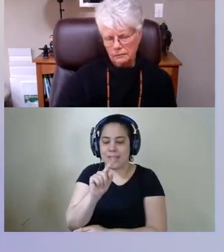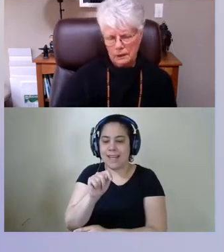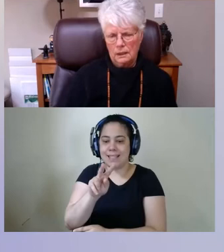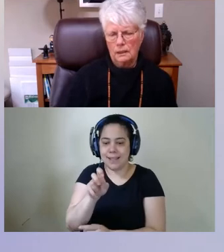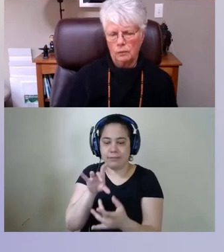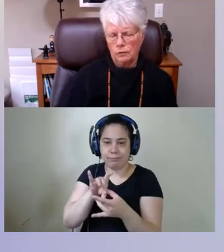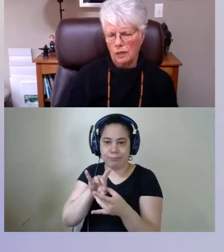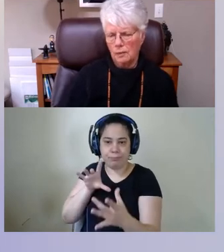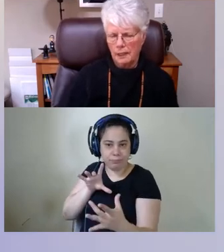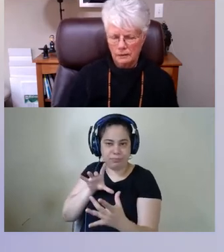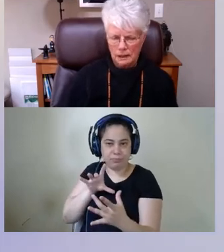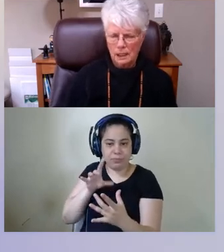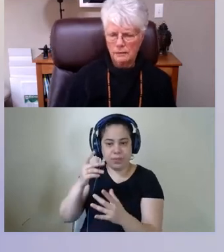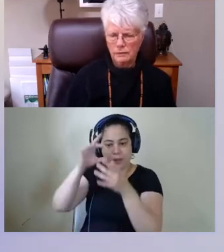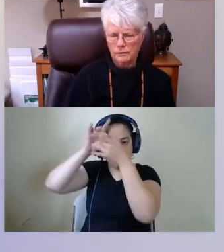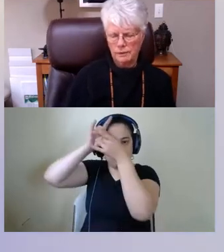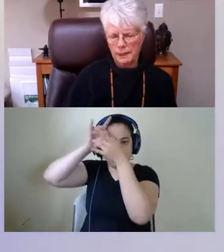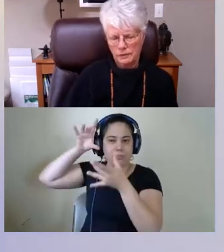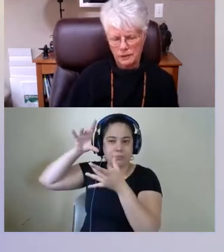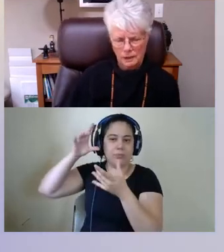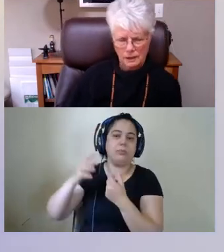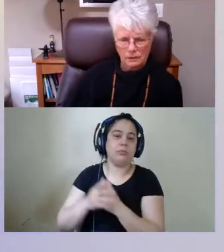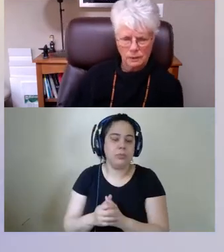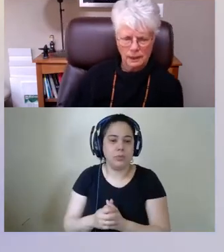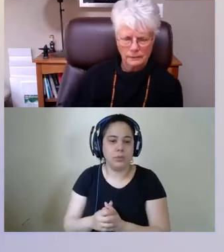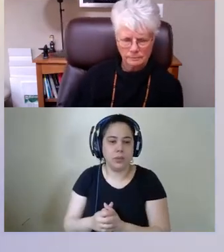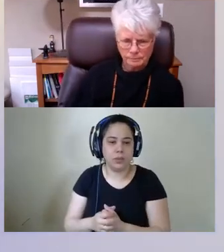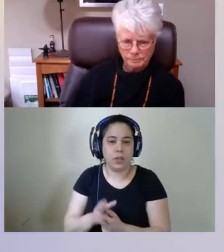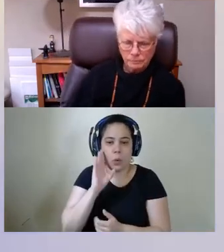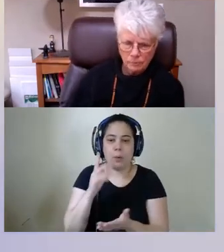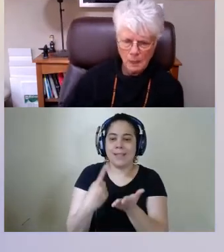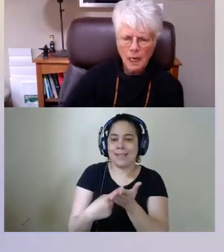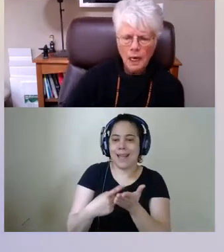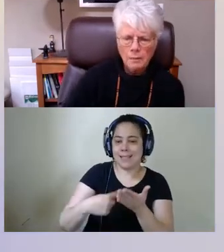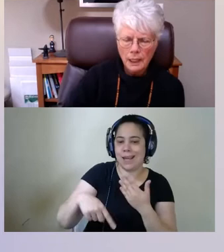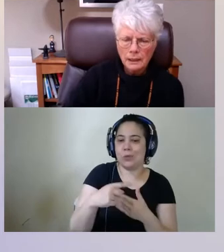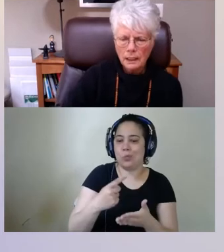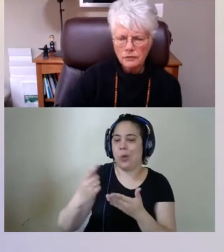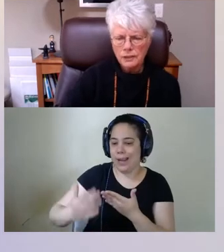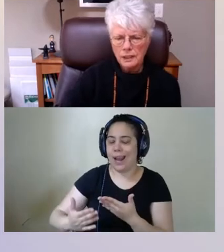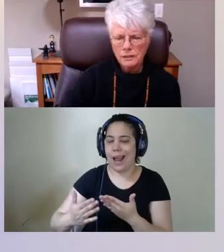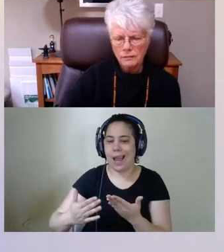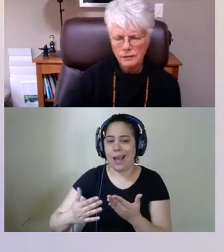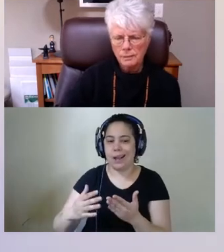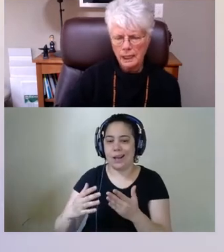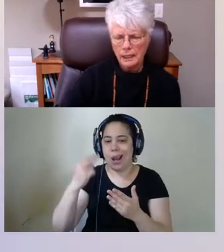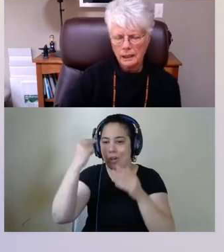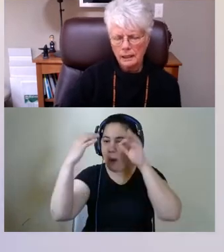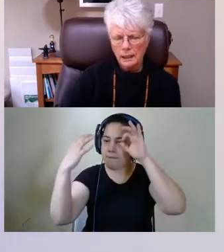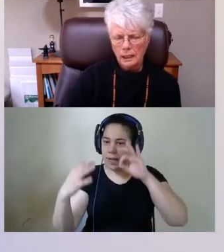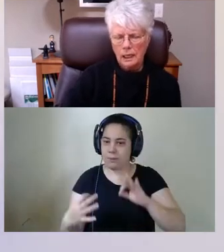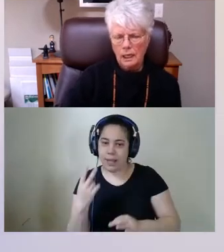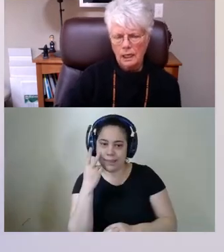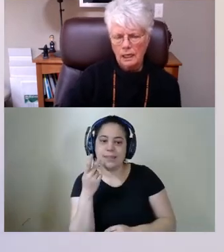neurofeedback, and we'll talk about the kind of neurofeedback she did next weekend. But she did neurofeedback